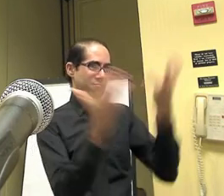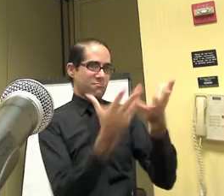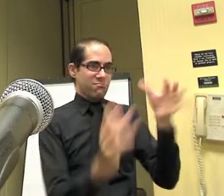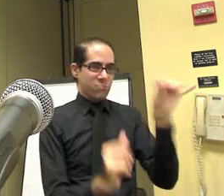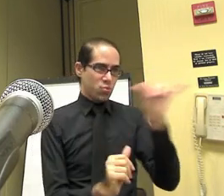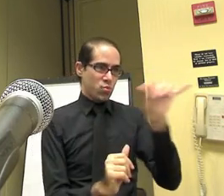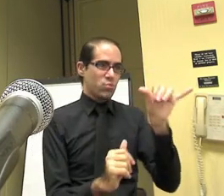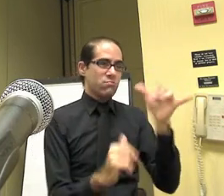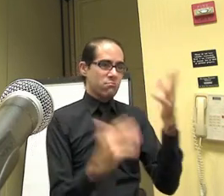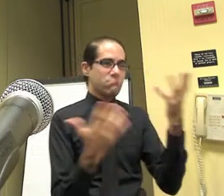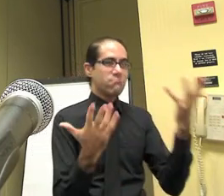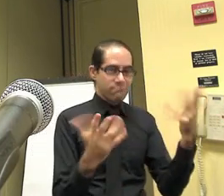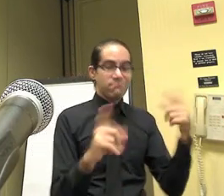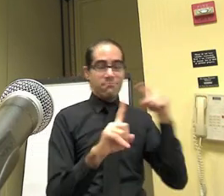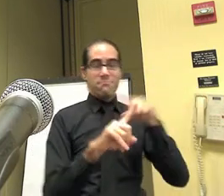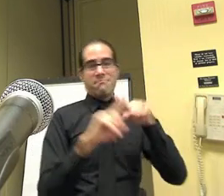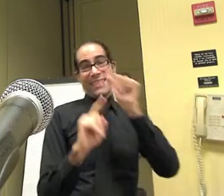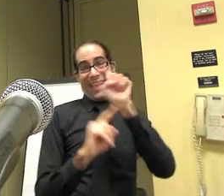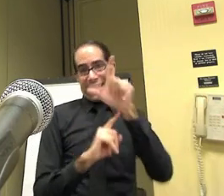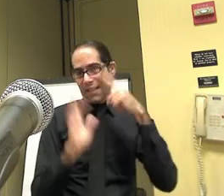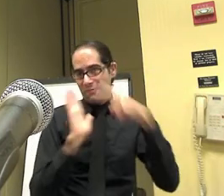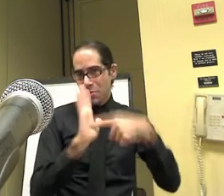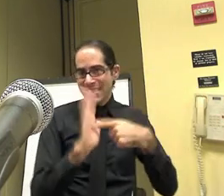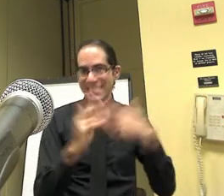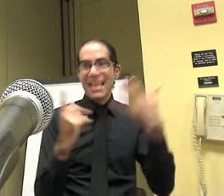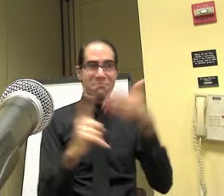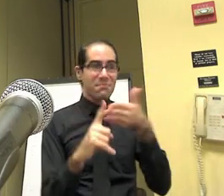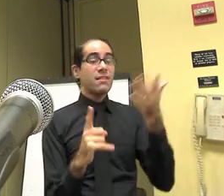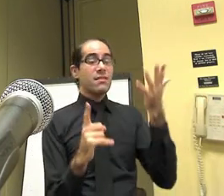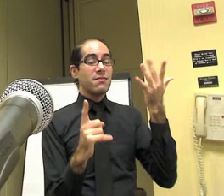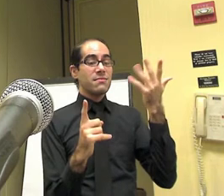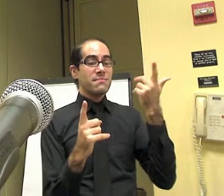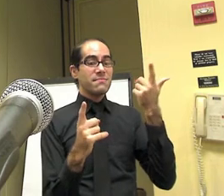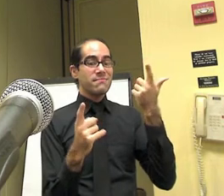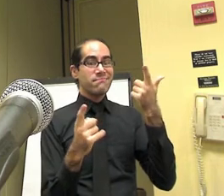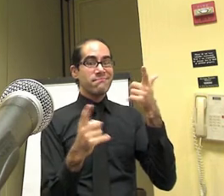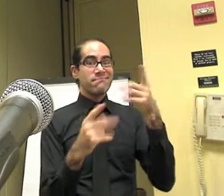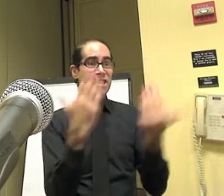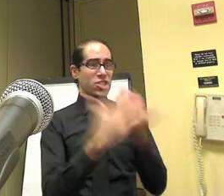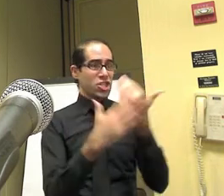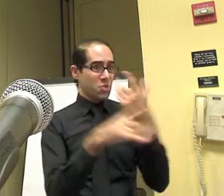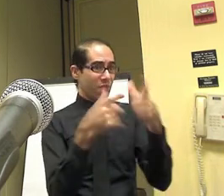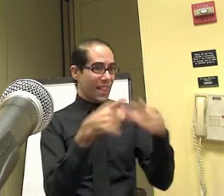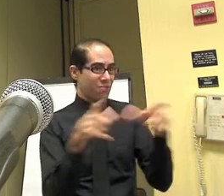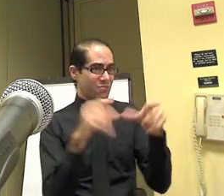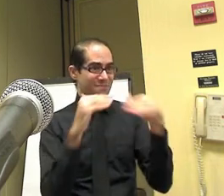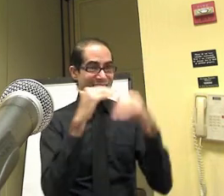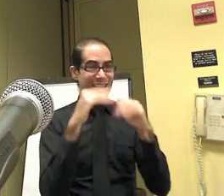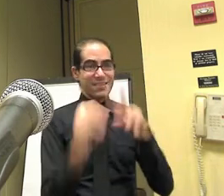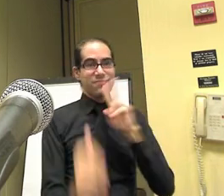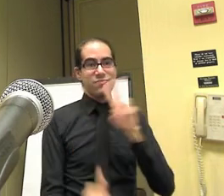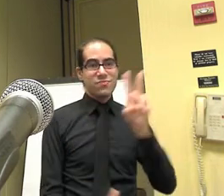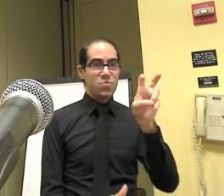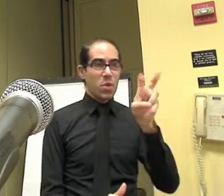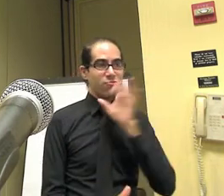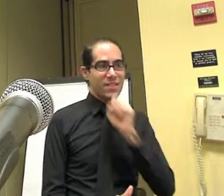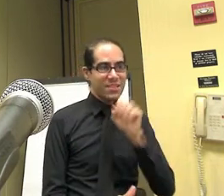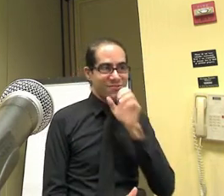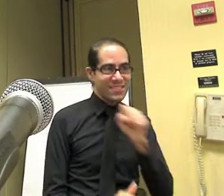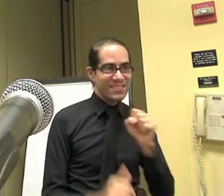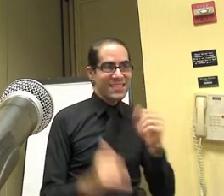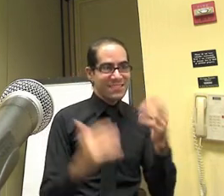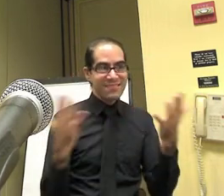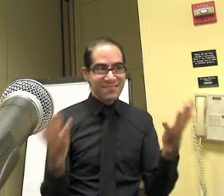information. And this also applies to other language groups as well. But for the American Sign Language